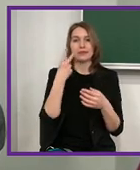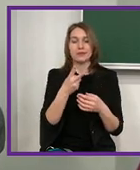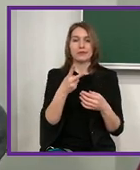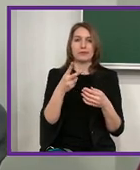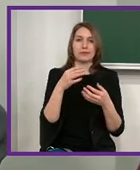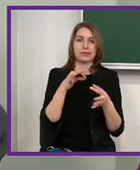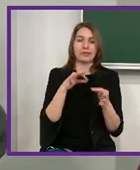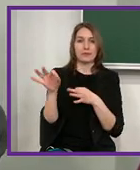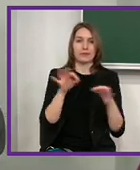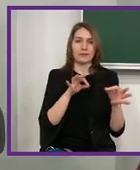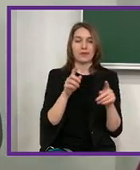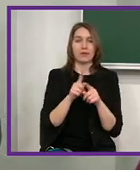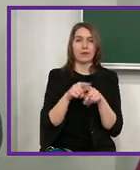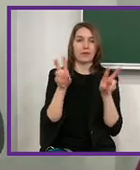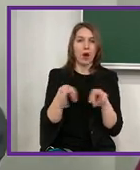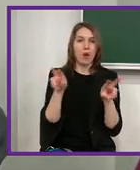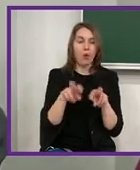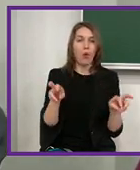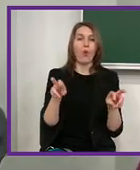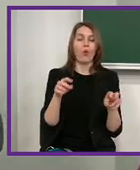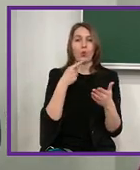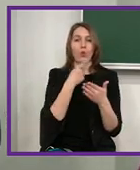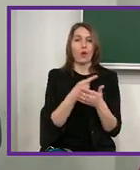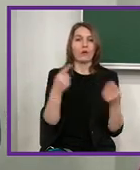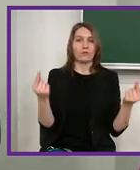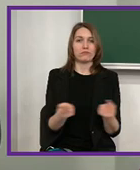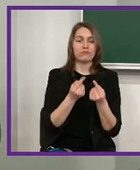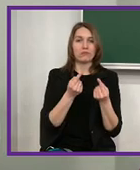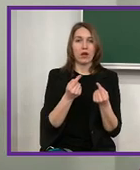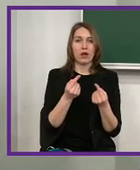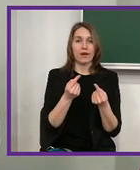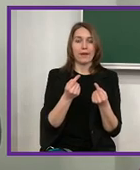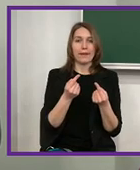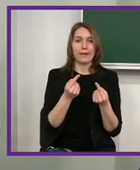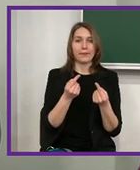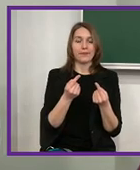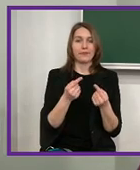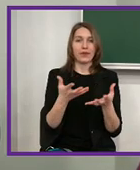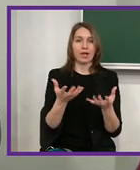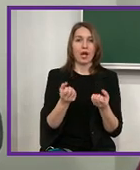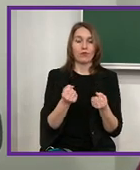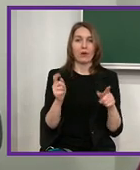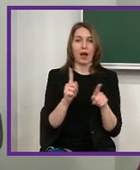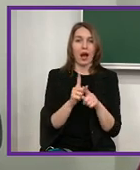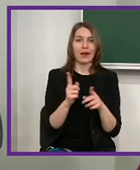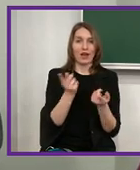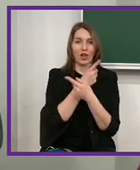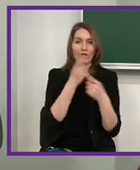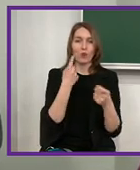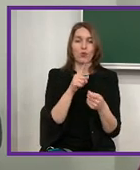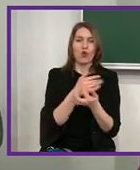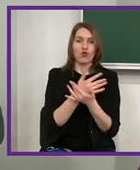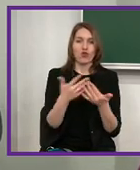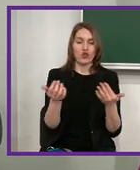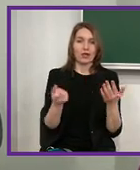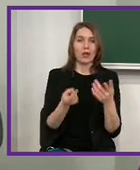That input was supported by other sources of information, including NGOs and government sources. And finally, in terms